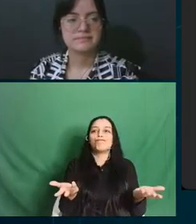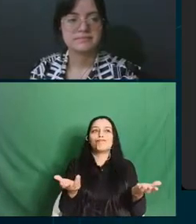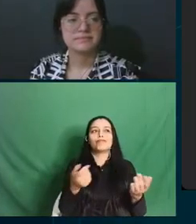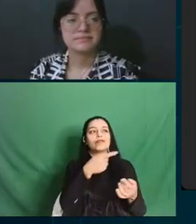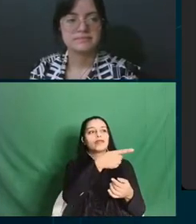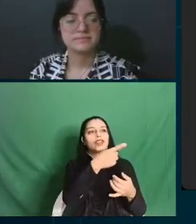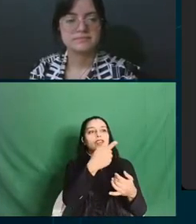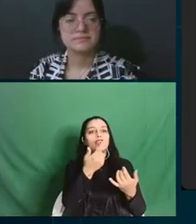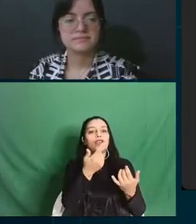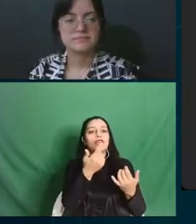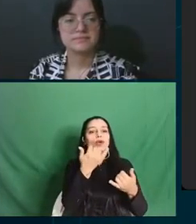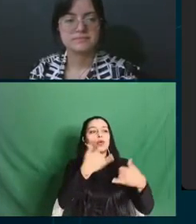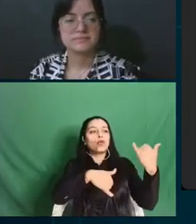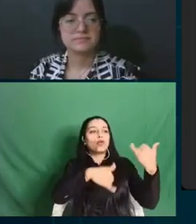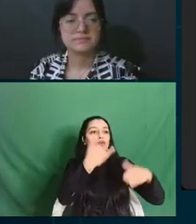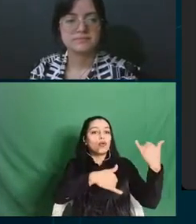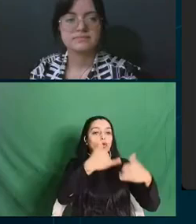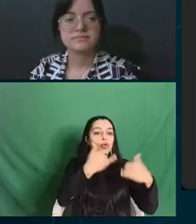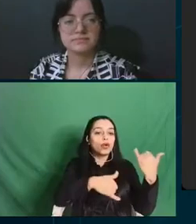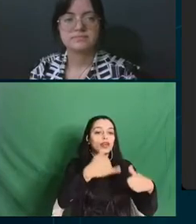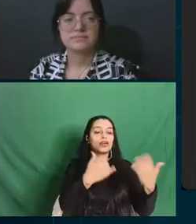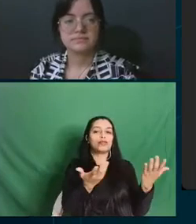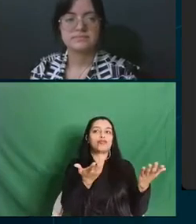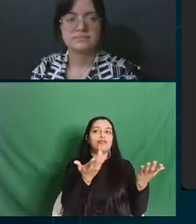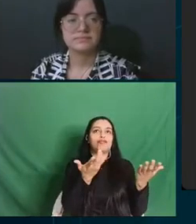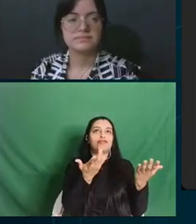comes along with a totally different business model.